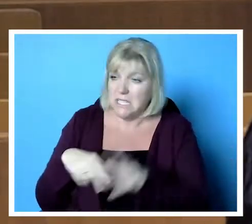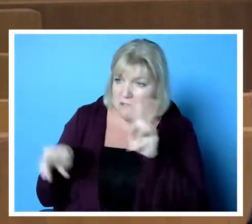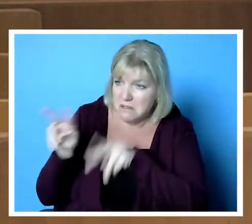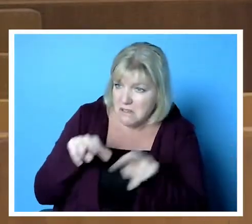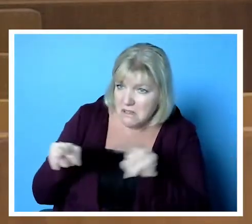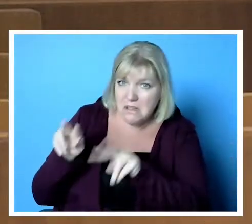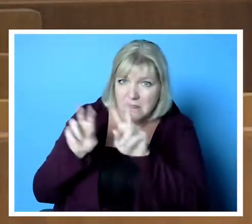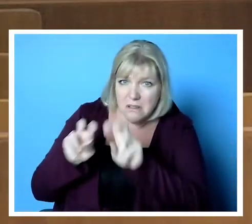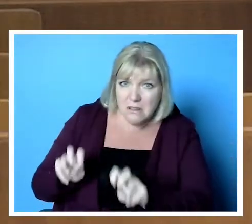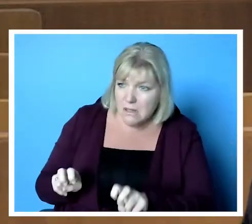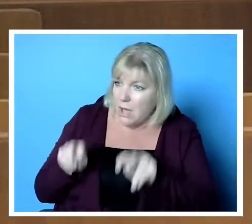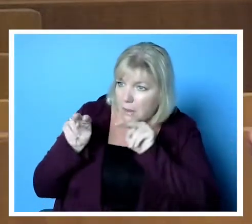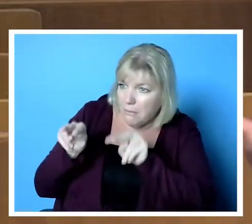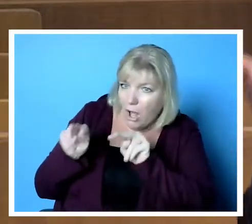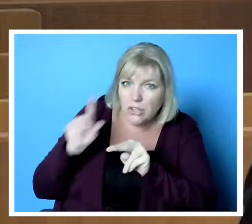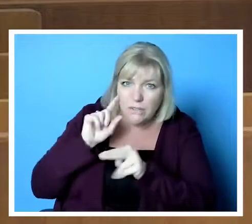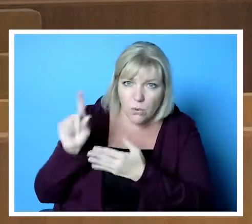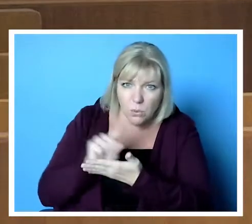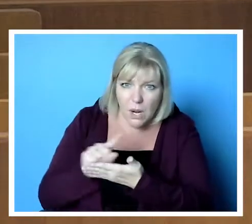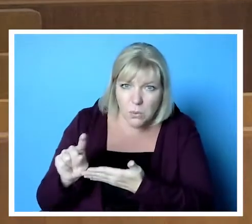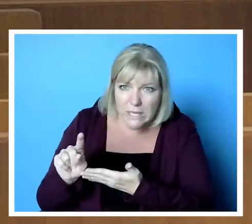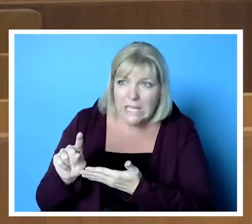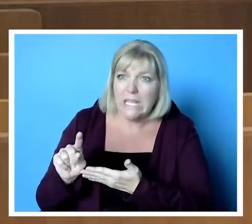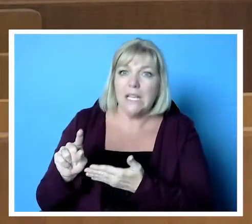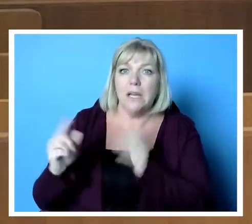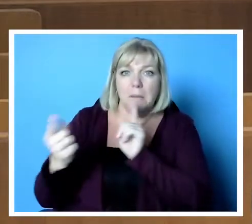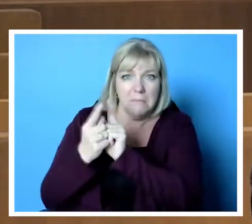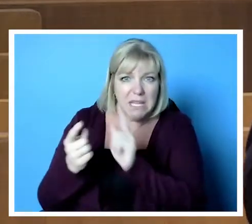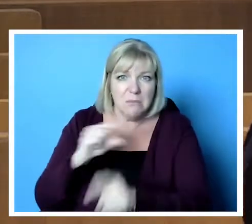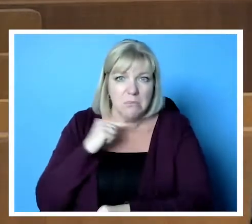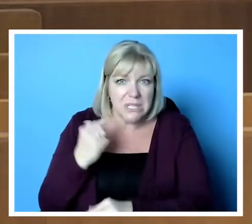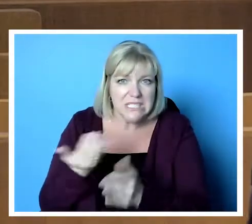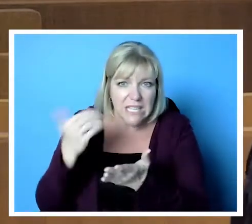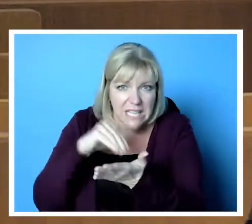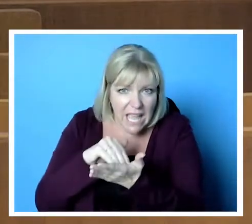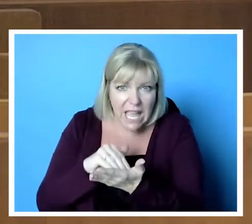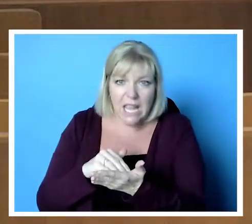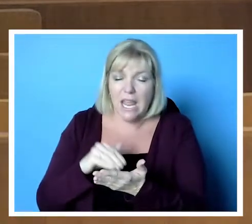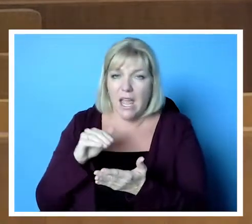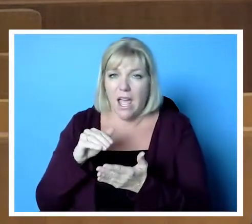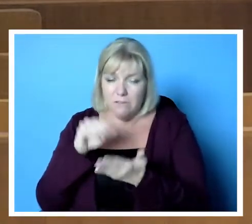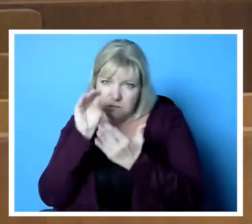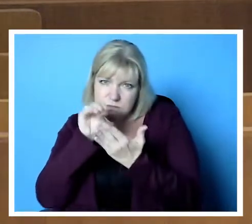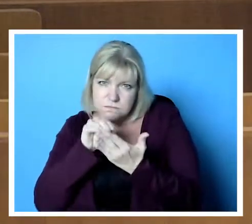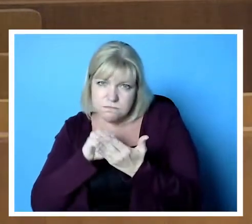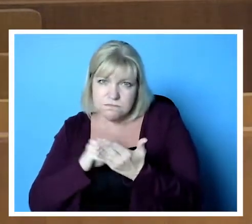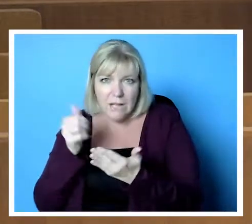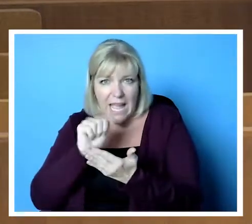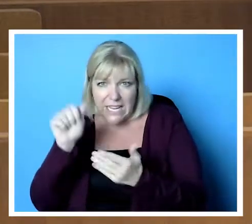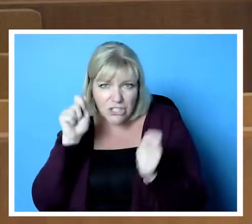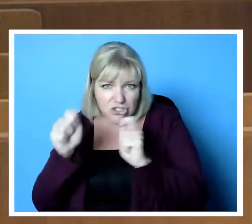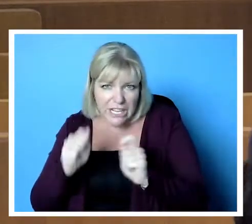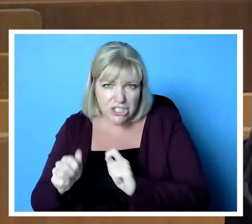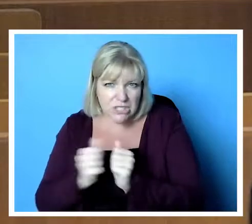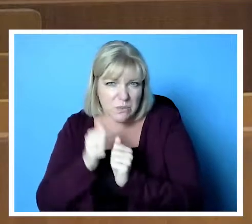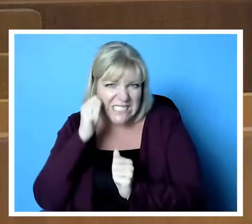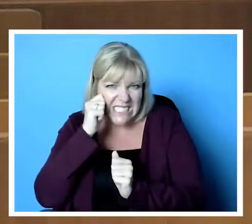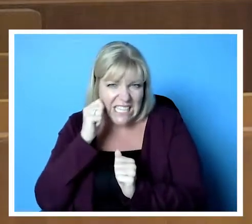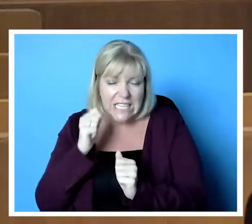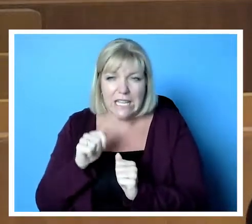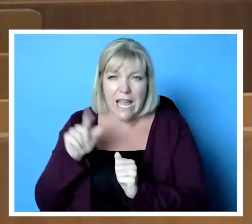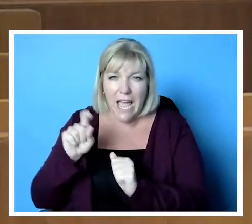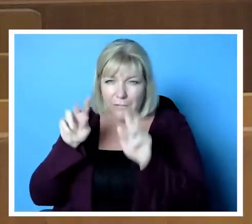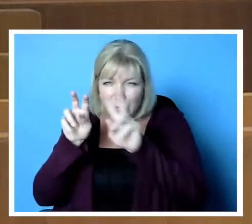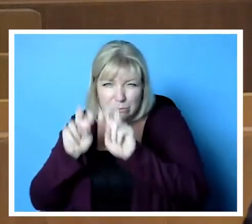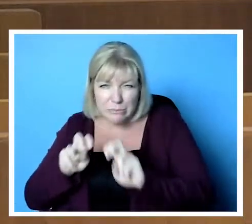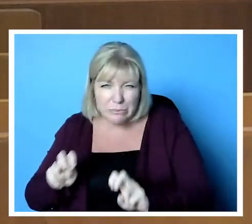had to monitor the case for a week and come back to the priest who had to note any changes in the skin condition, examine all